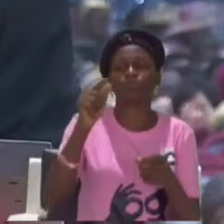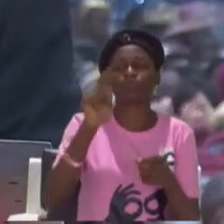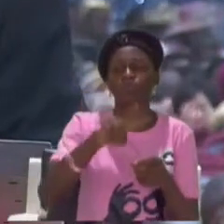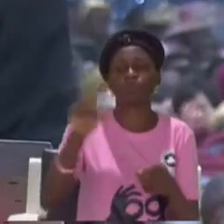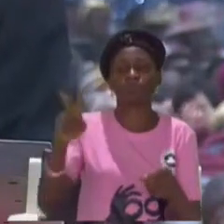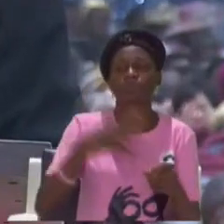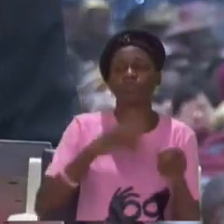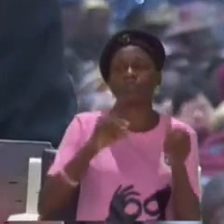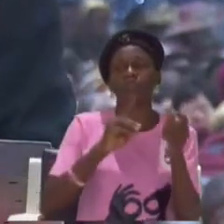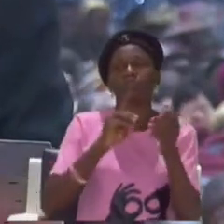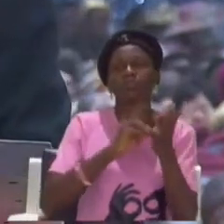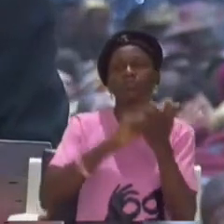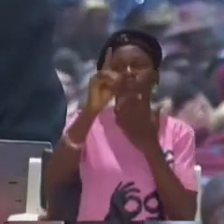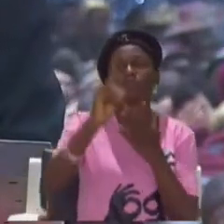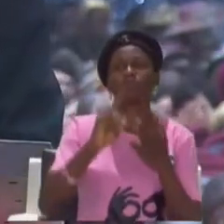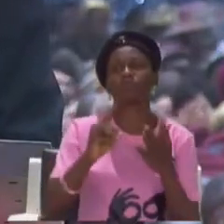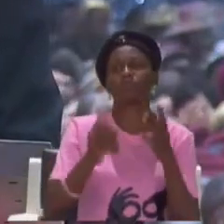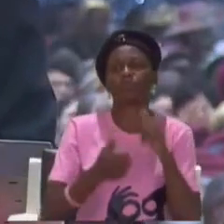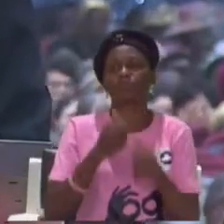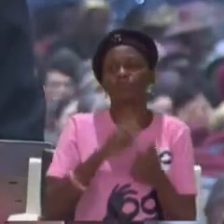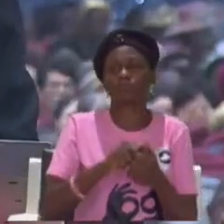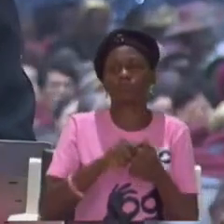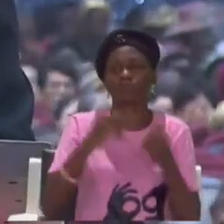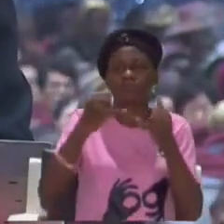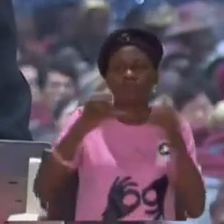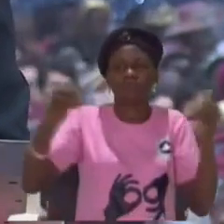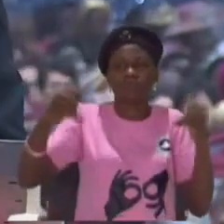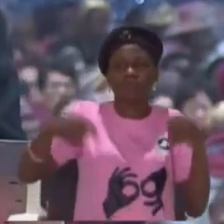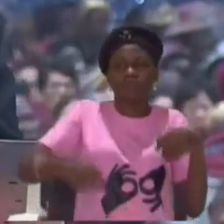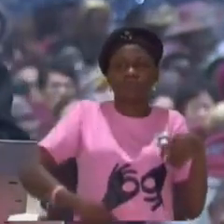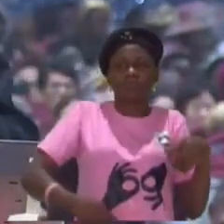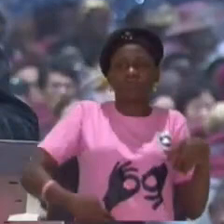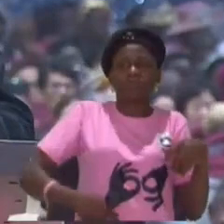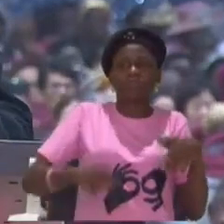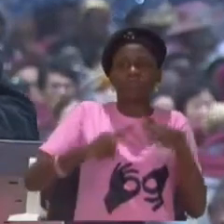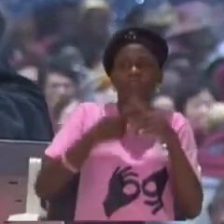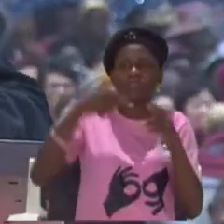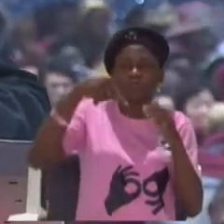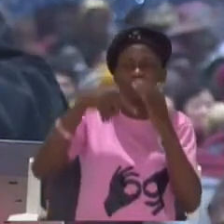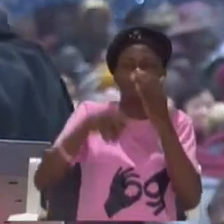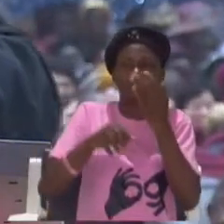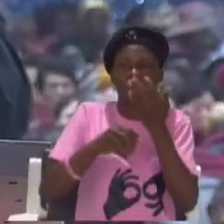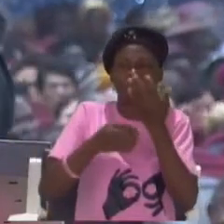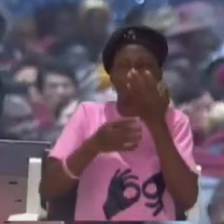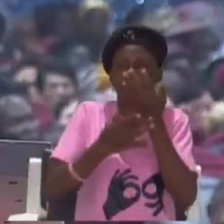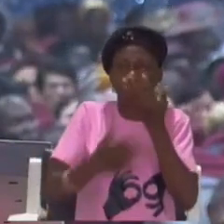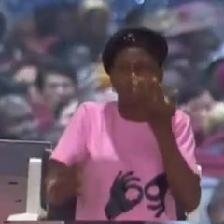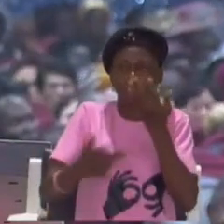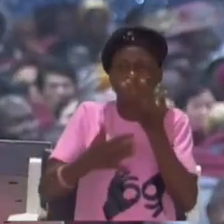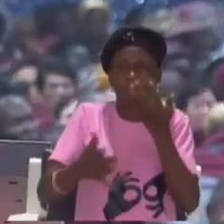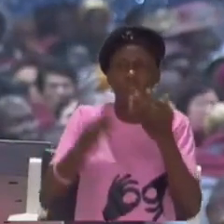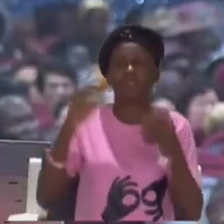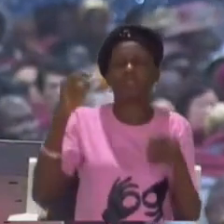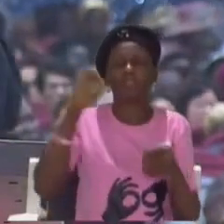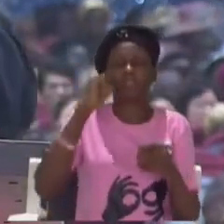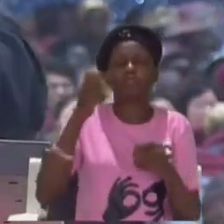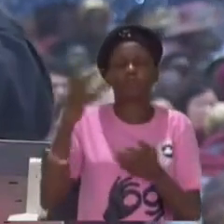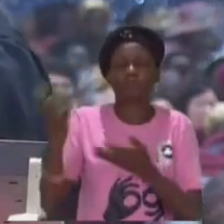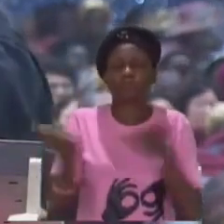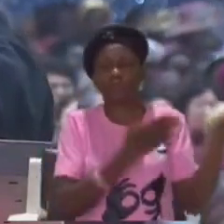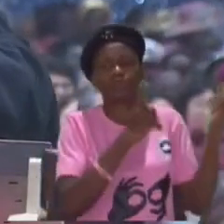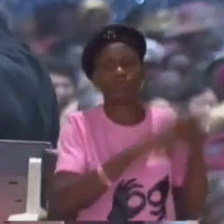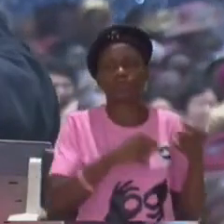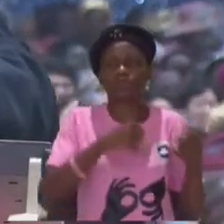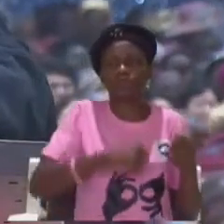complications. Her intestine started leaking. She was taken to the theater